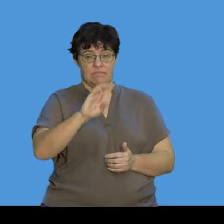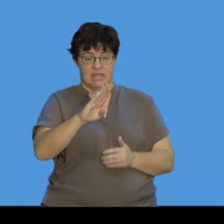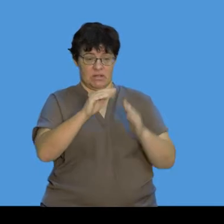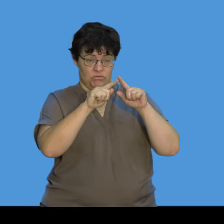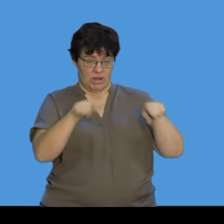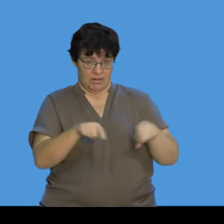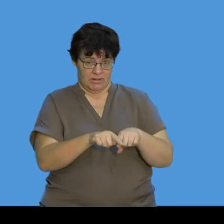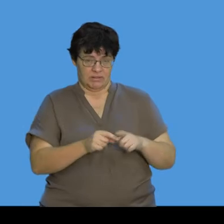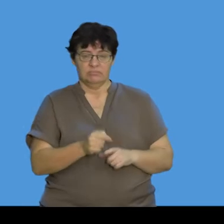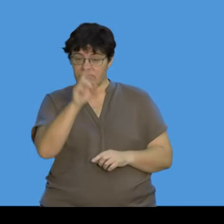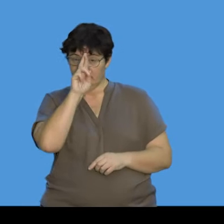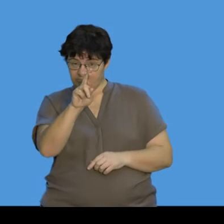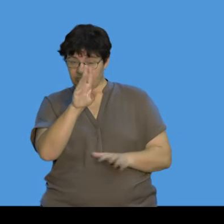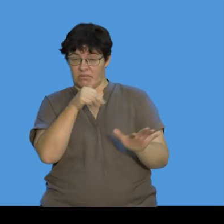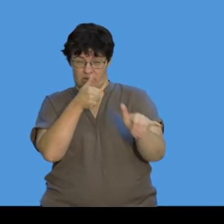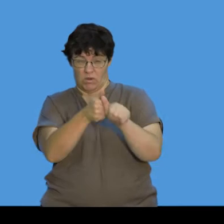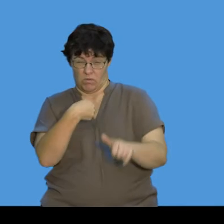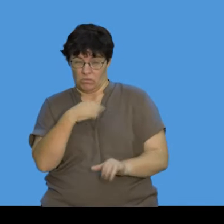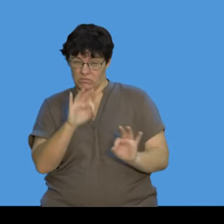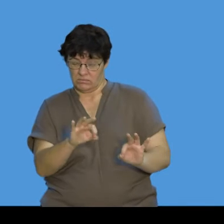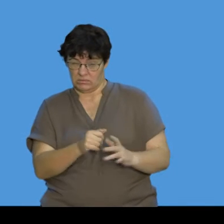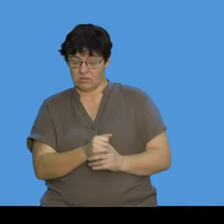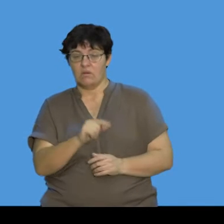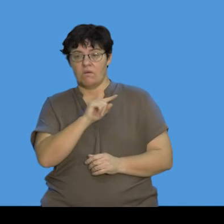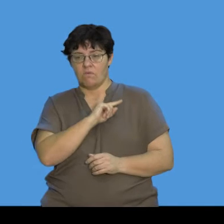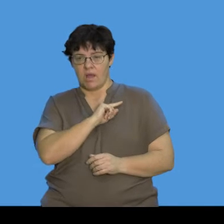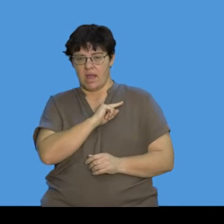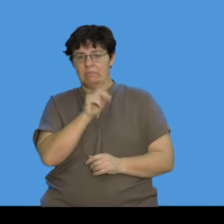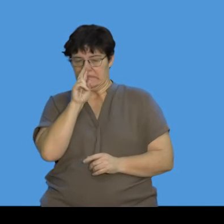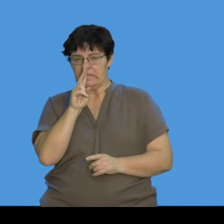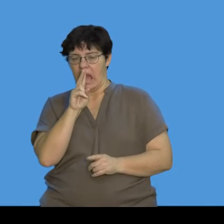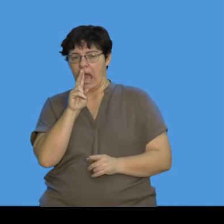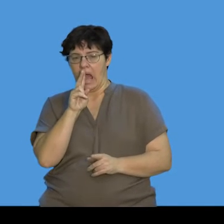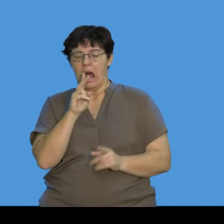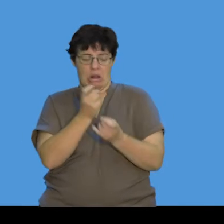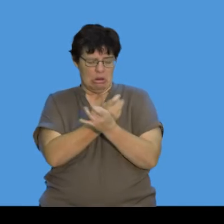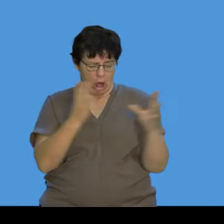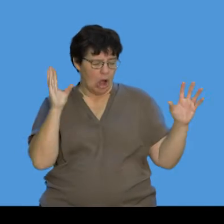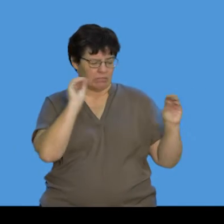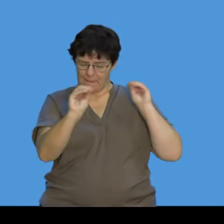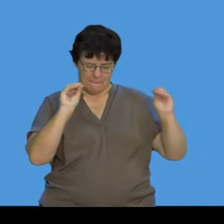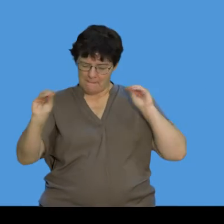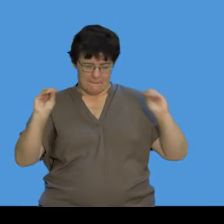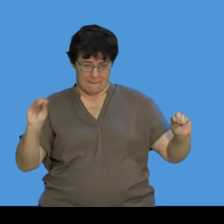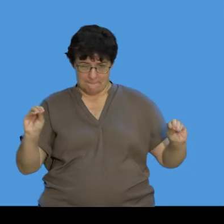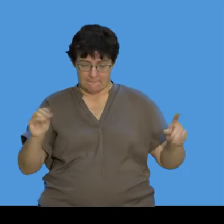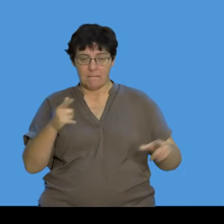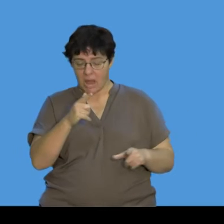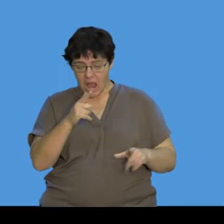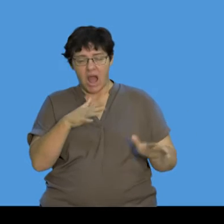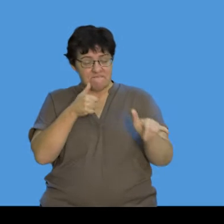ECB, guys, I really, really hope you are following me here, because I can see that it's quite a lot of things that I'm writing here,